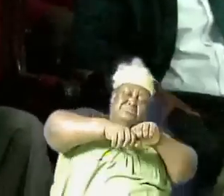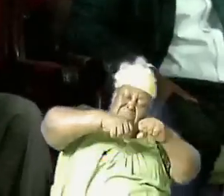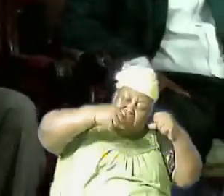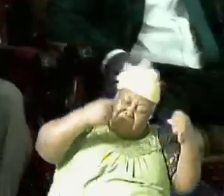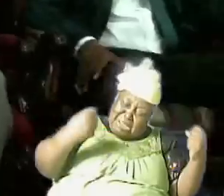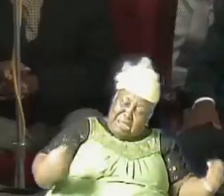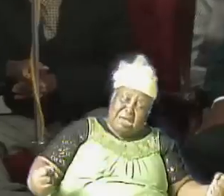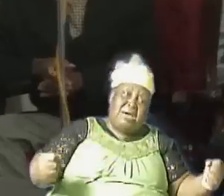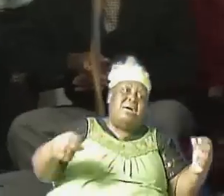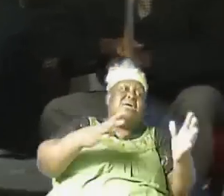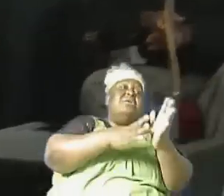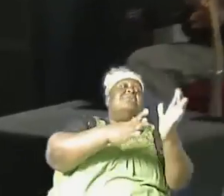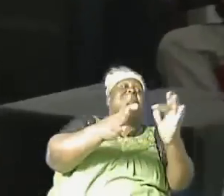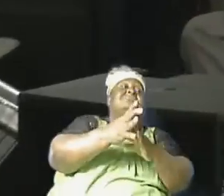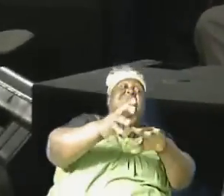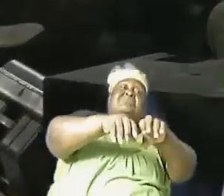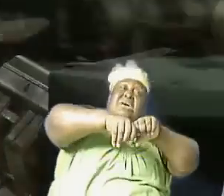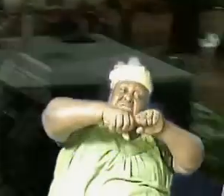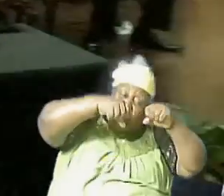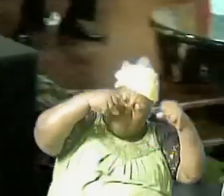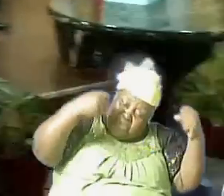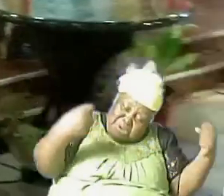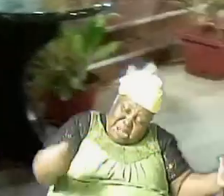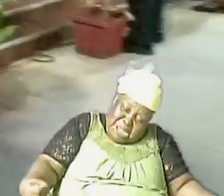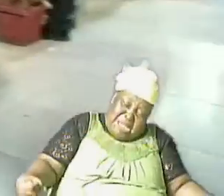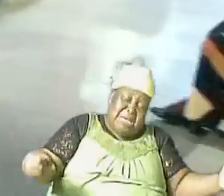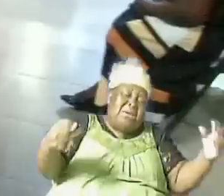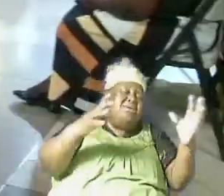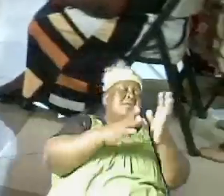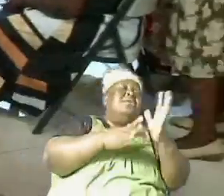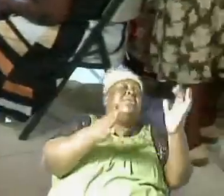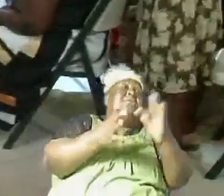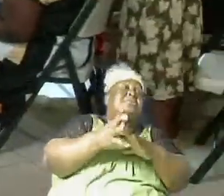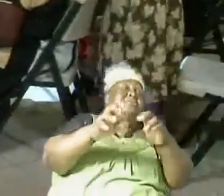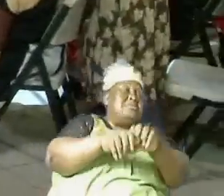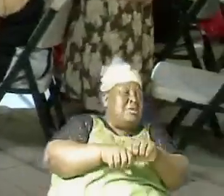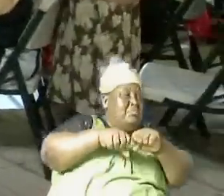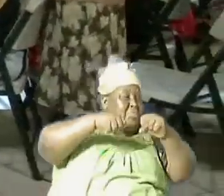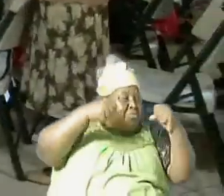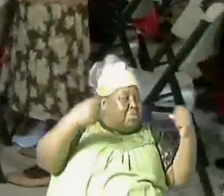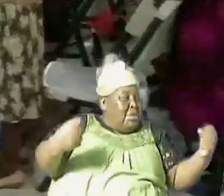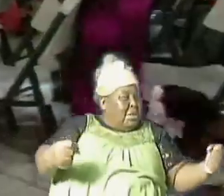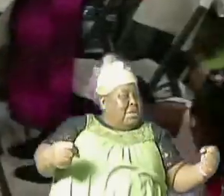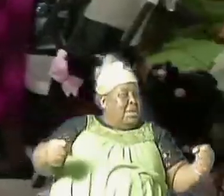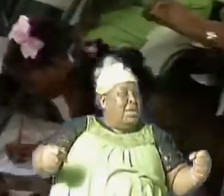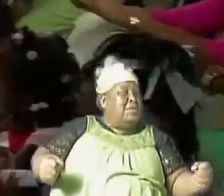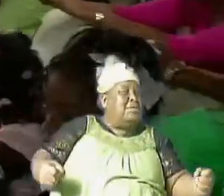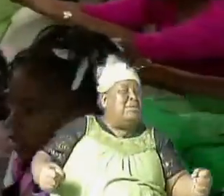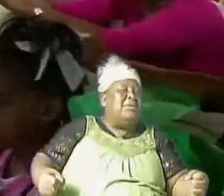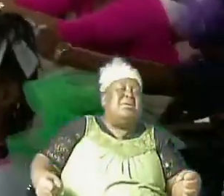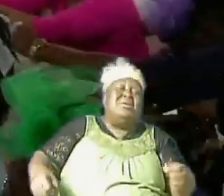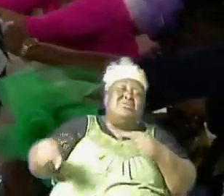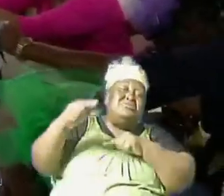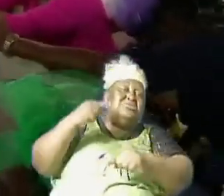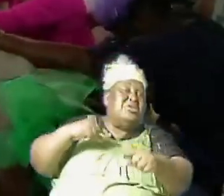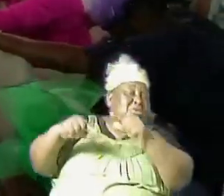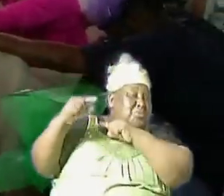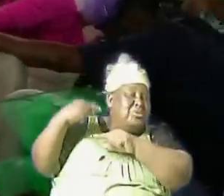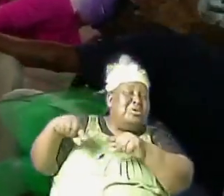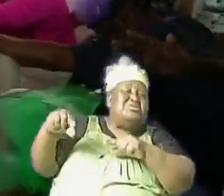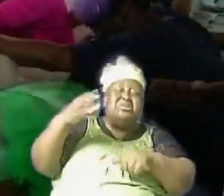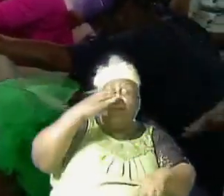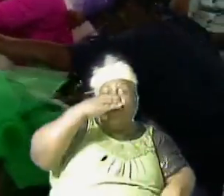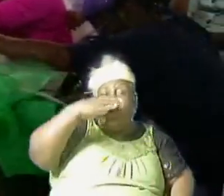break, break, break, break. I'm breaking generational